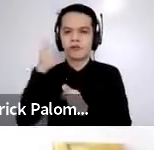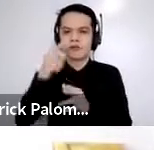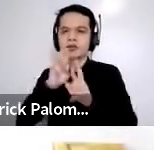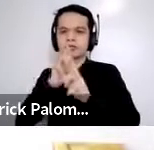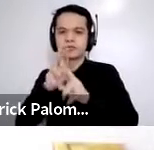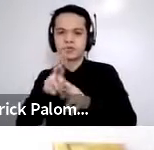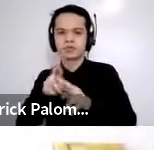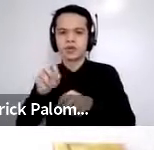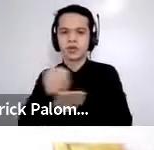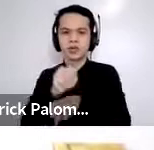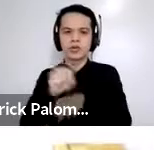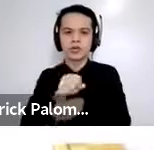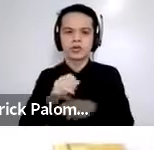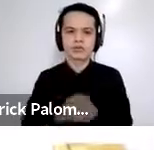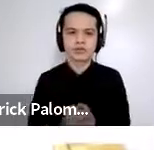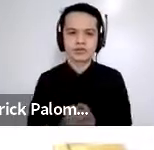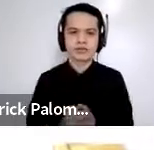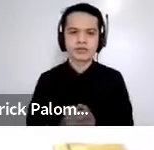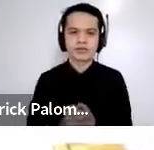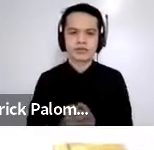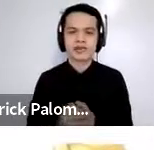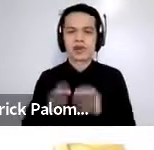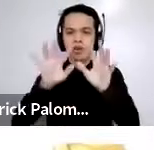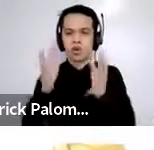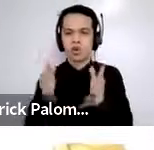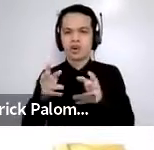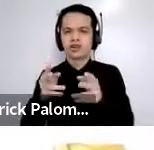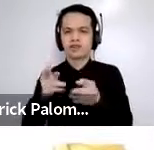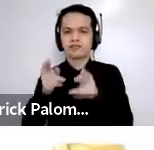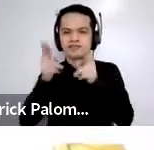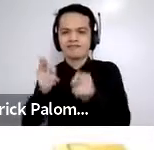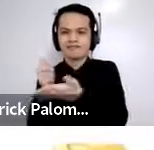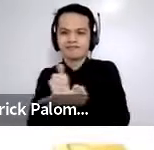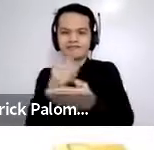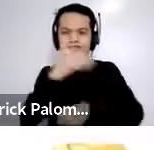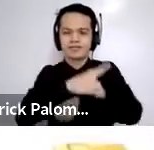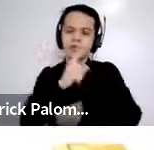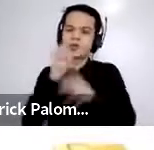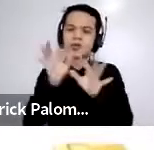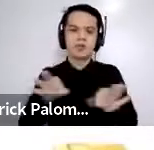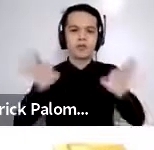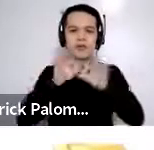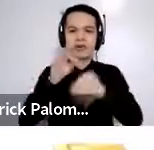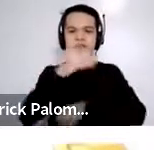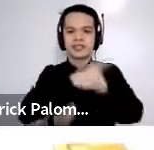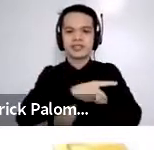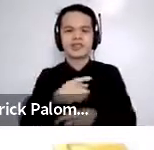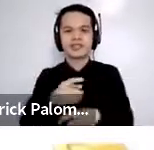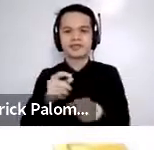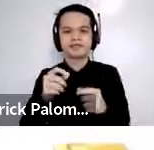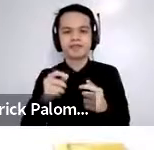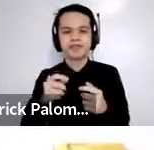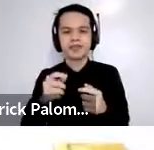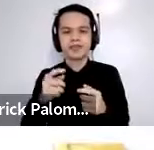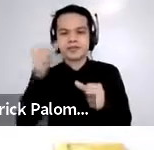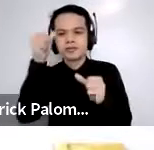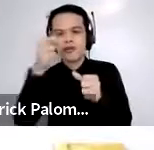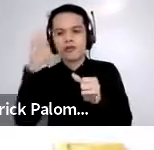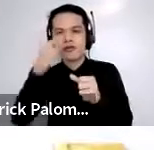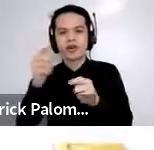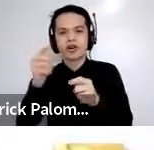Humanitarian Day is a very important day for us to note and work towards the long-term resilience.